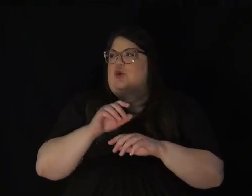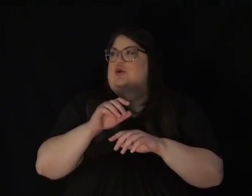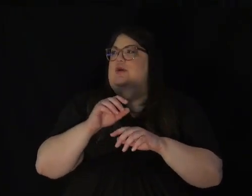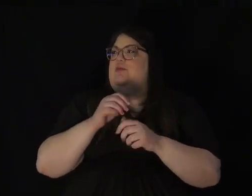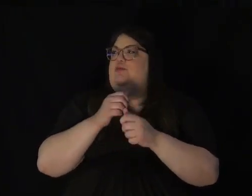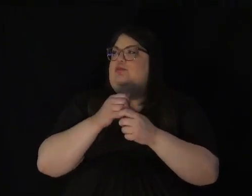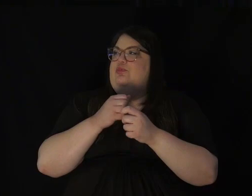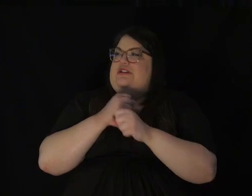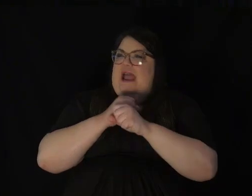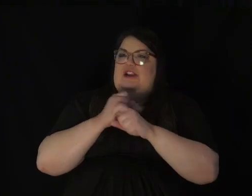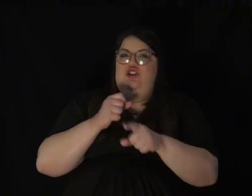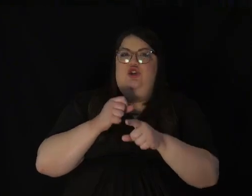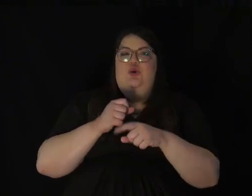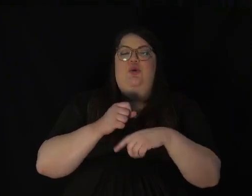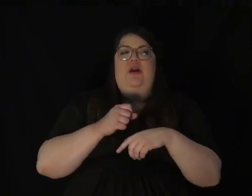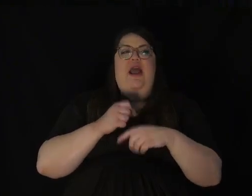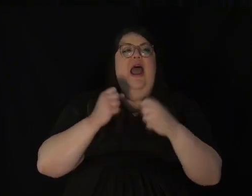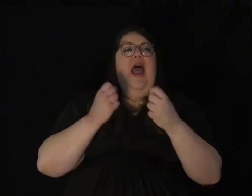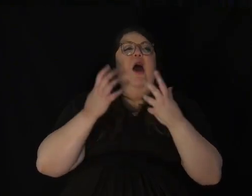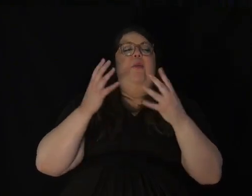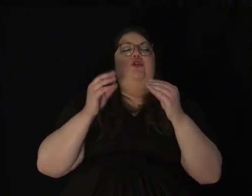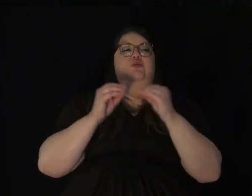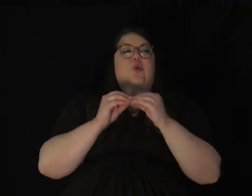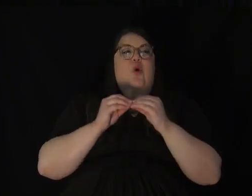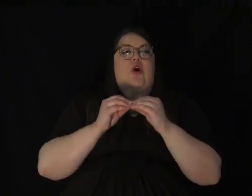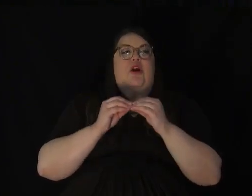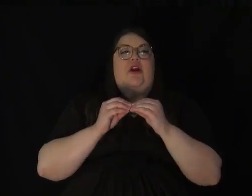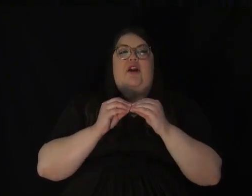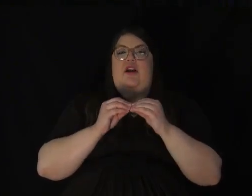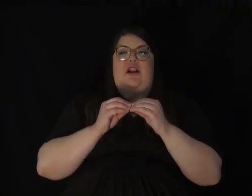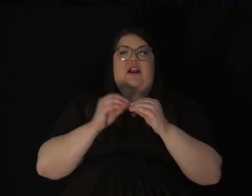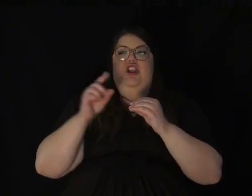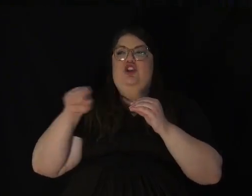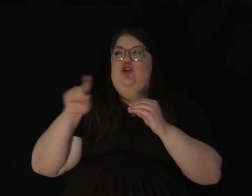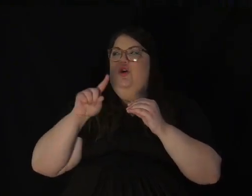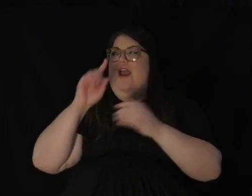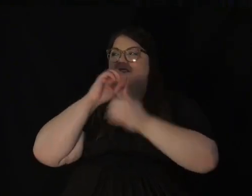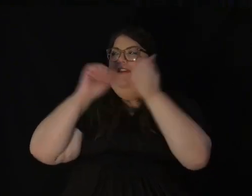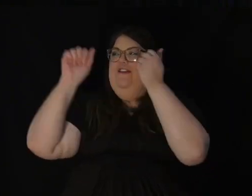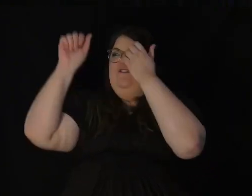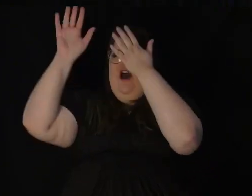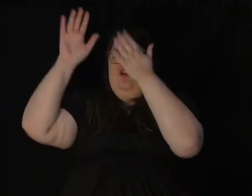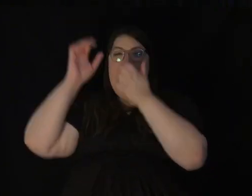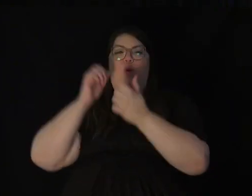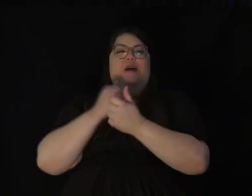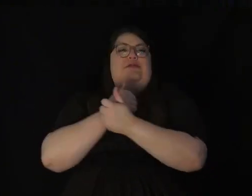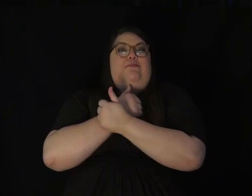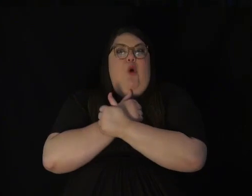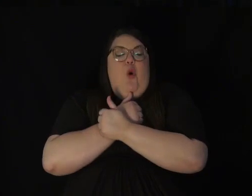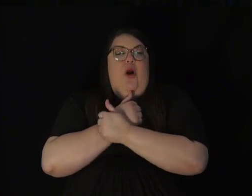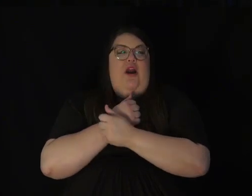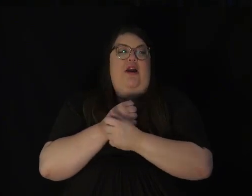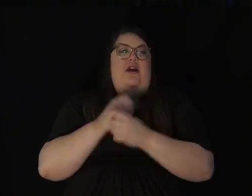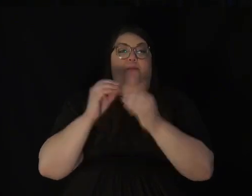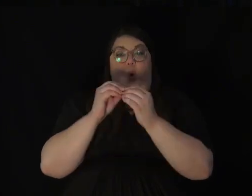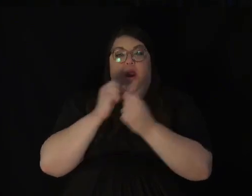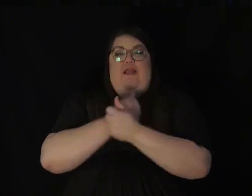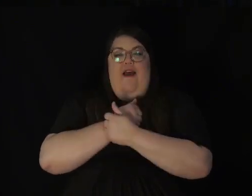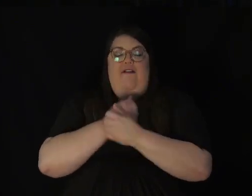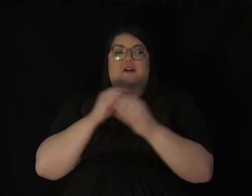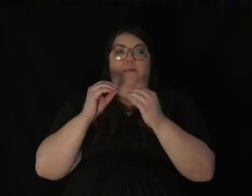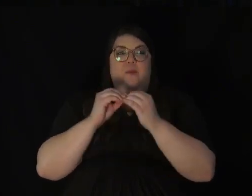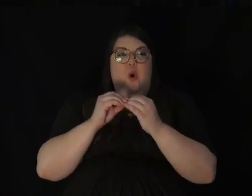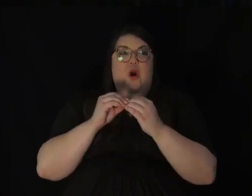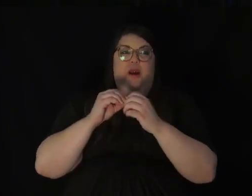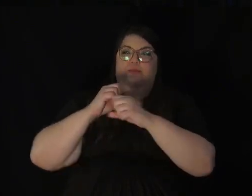you, how much more your Heavenly Father, who has more love, more protection,